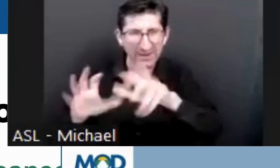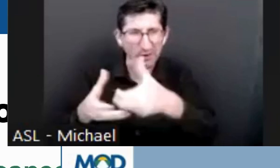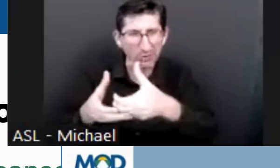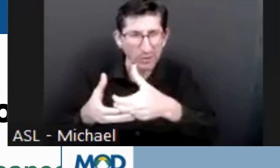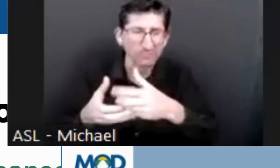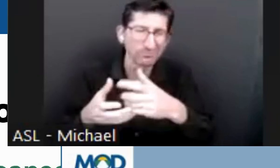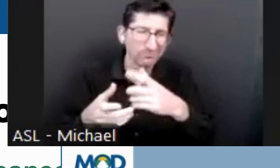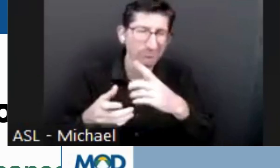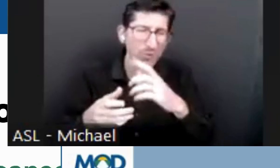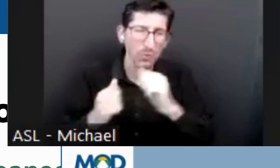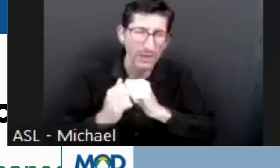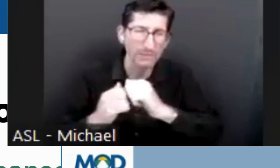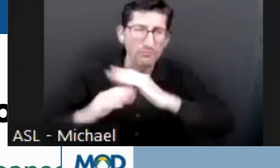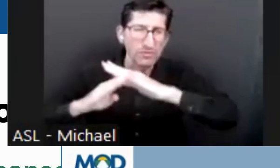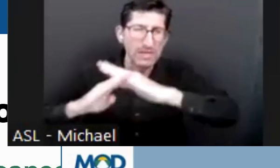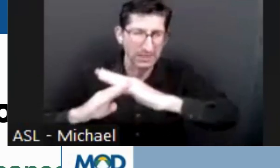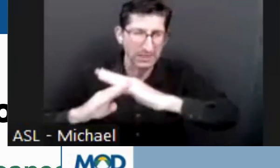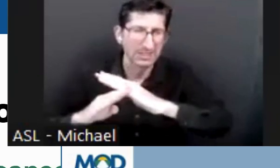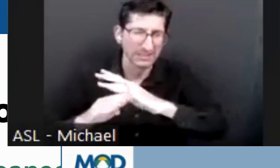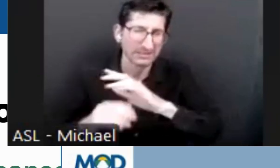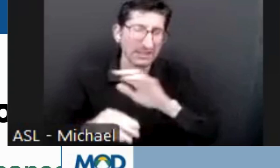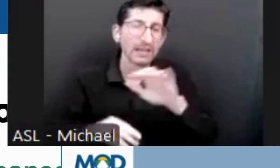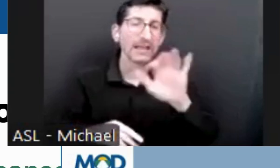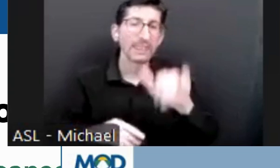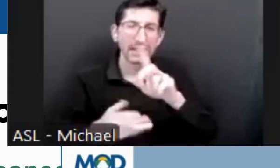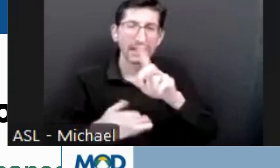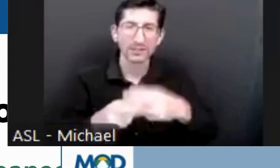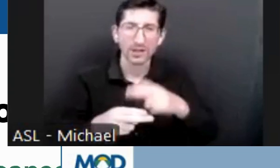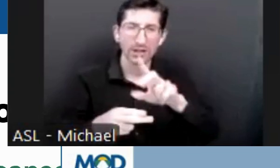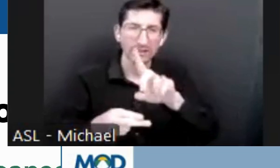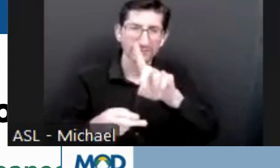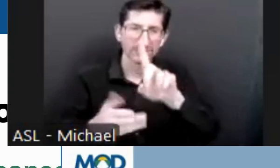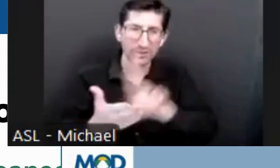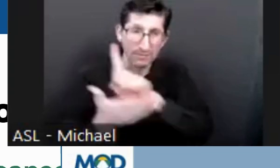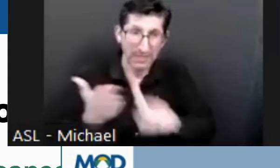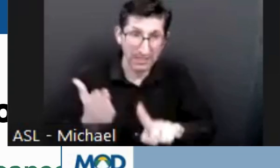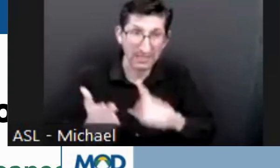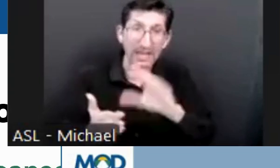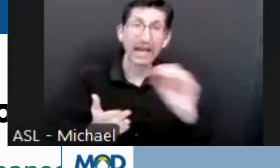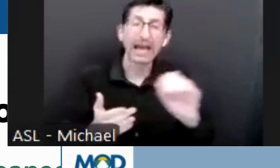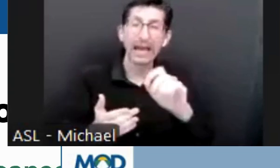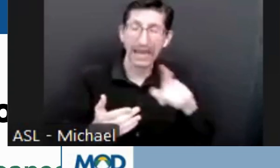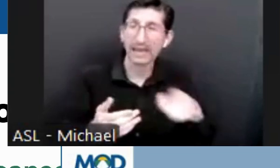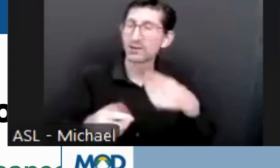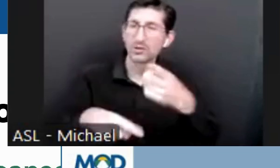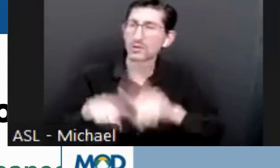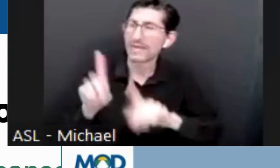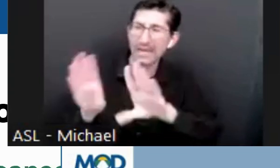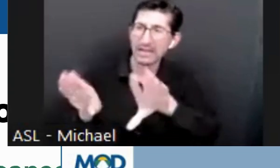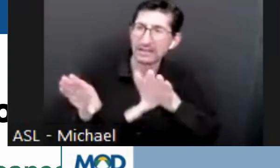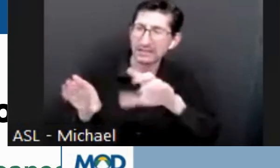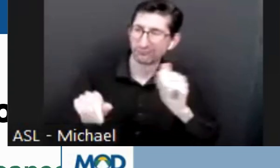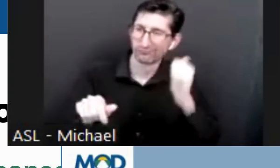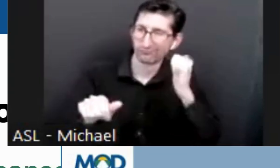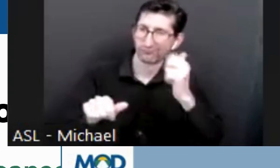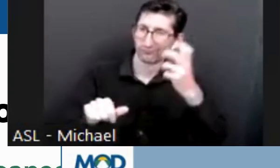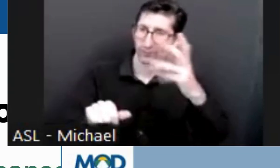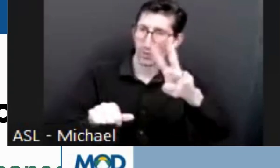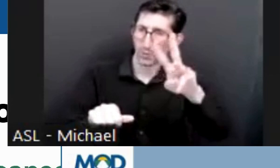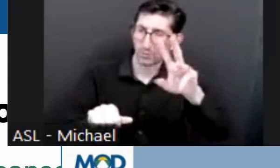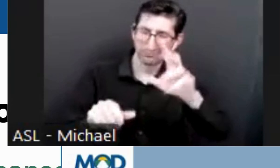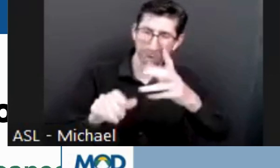generally, but it is also considered discriminatory in the case of people with disabilities to deny an accommodation or modification that